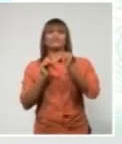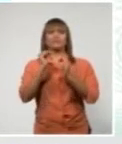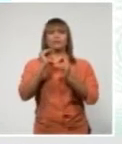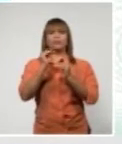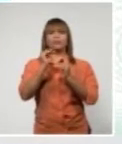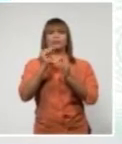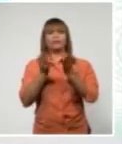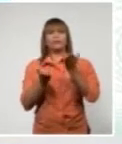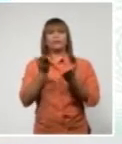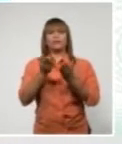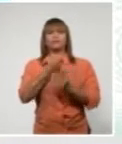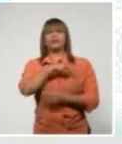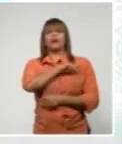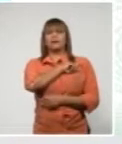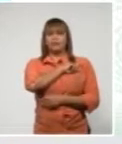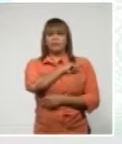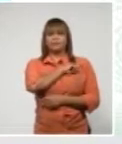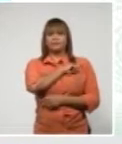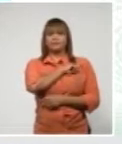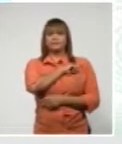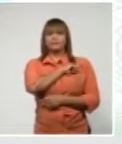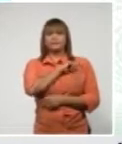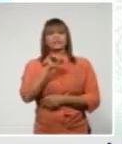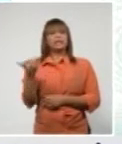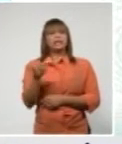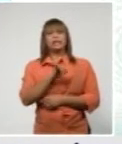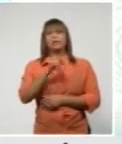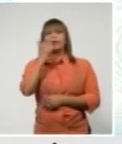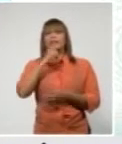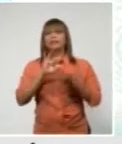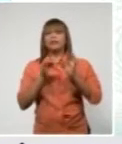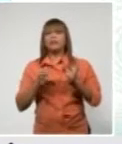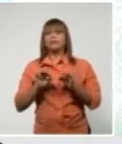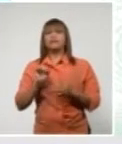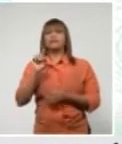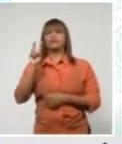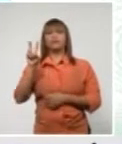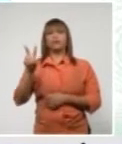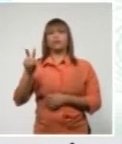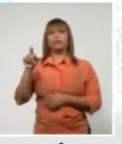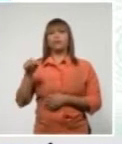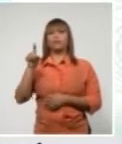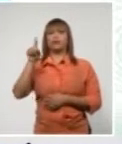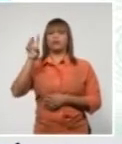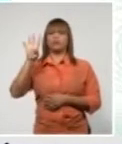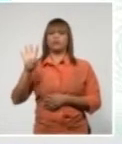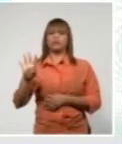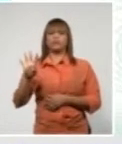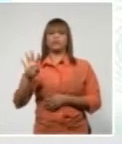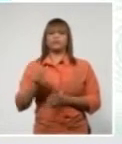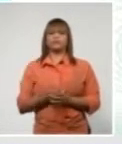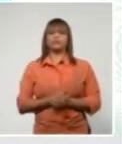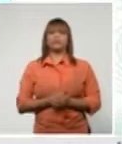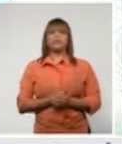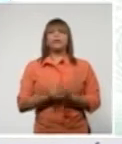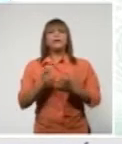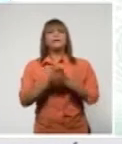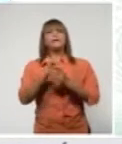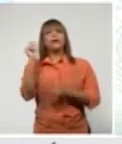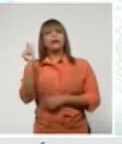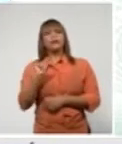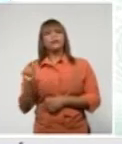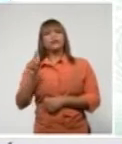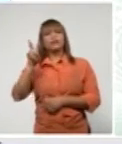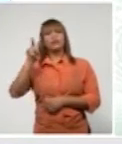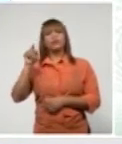Cuba's rate therefore stands at 6.93 per 100,000 inhabitants over the last 15